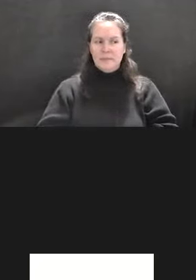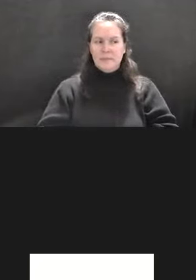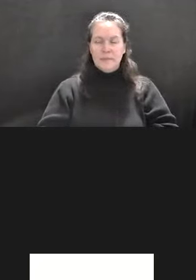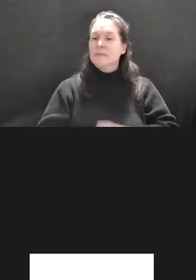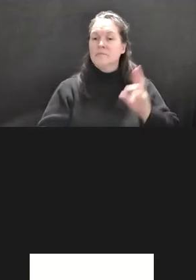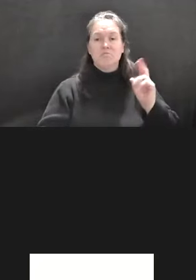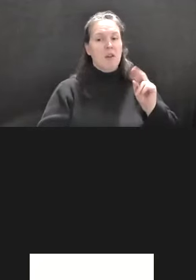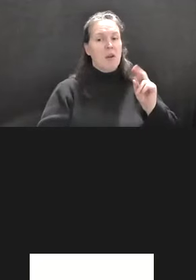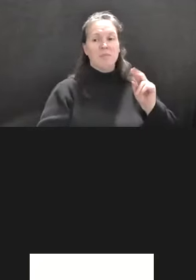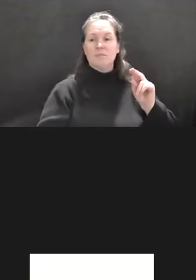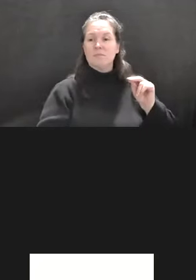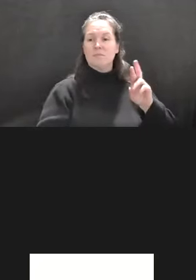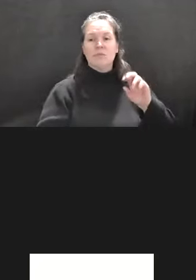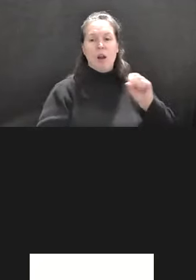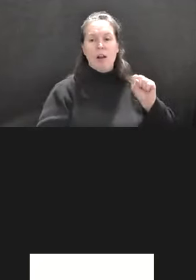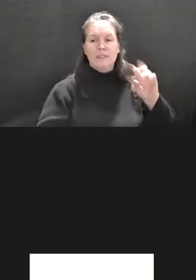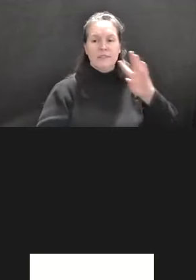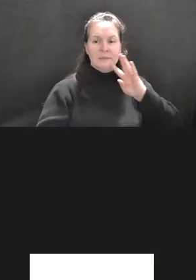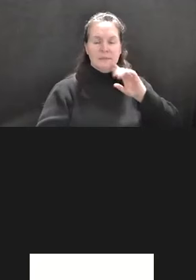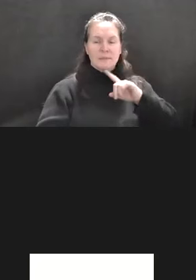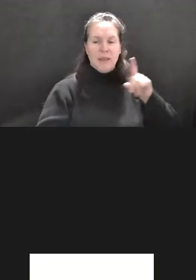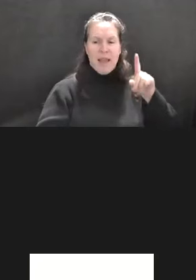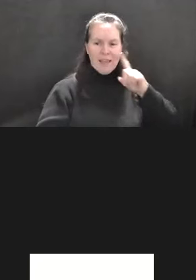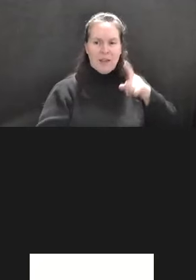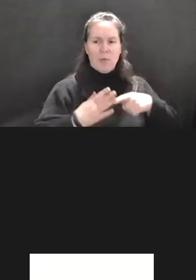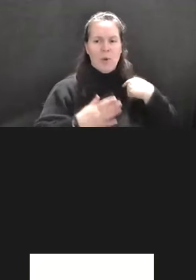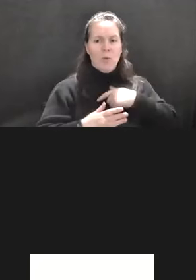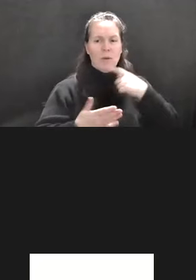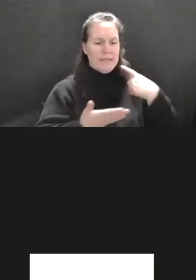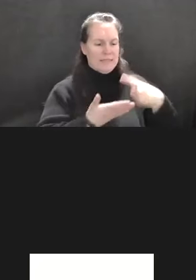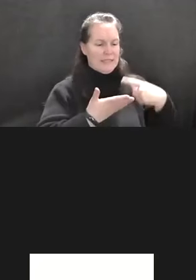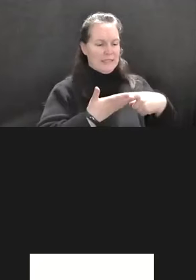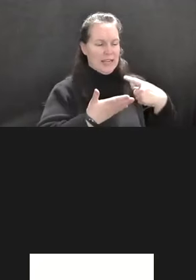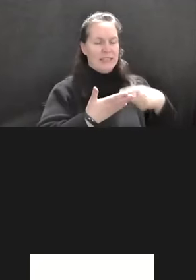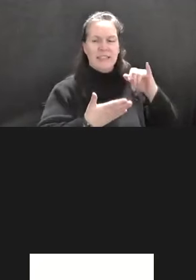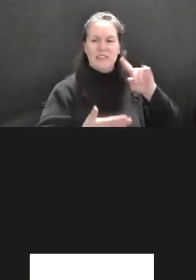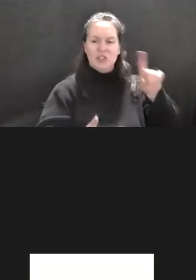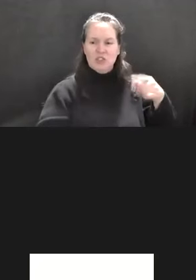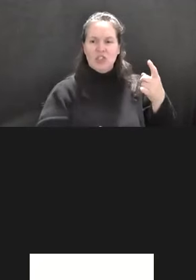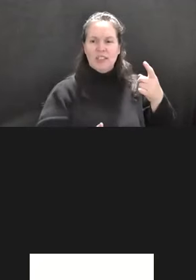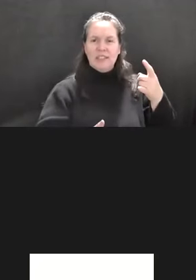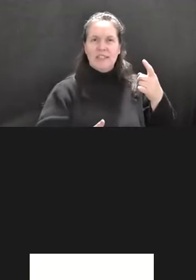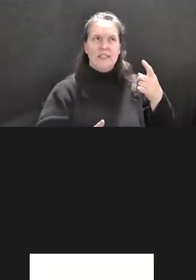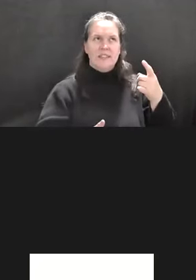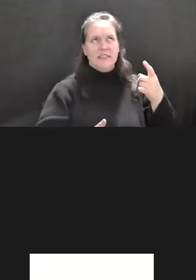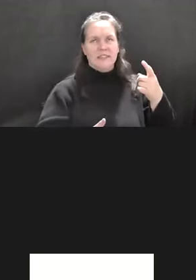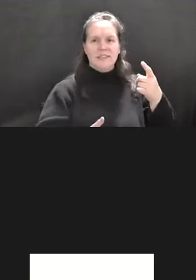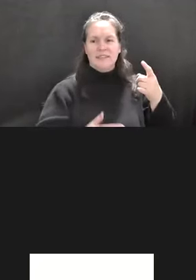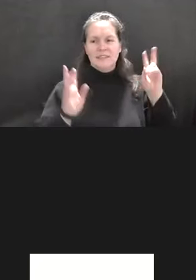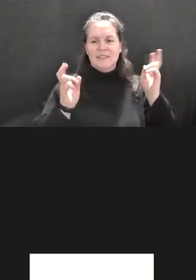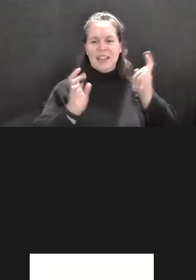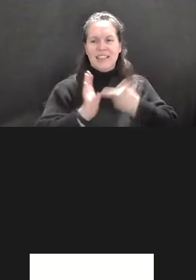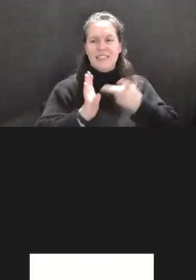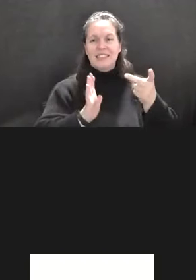No, I think that's right. I think what we were discussing is just the kind of double dipping idea. Is that